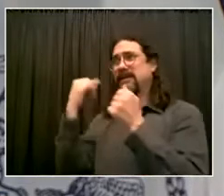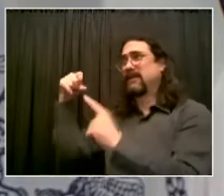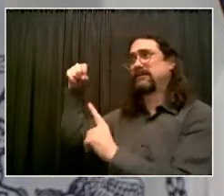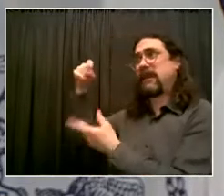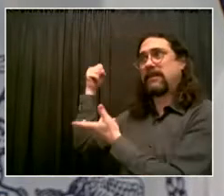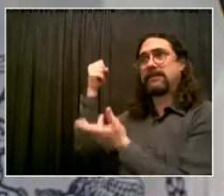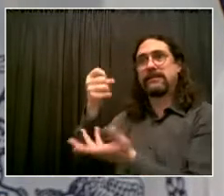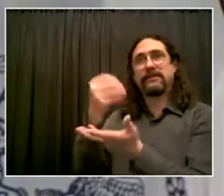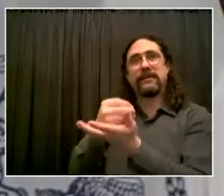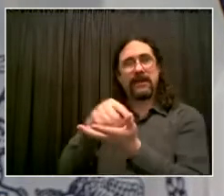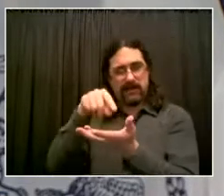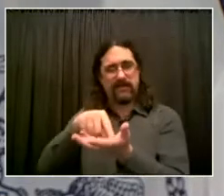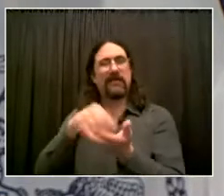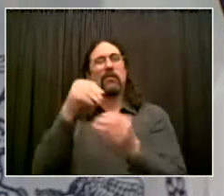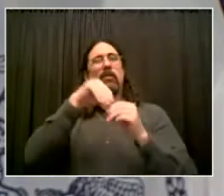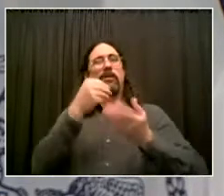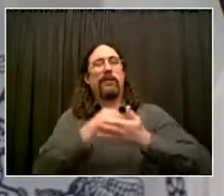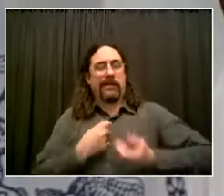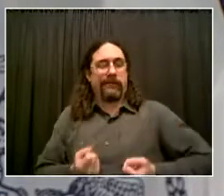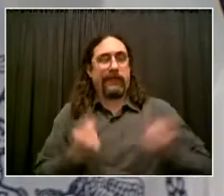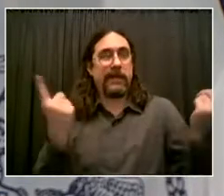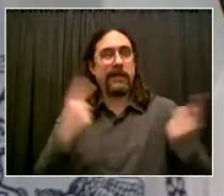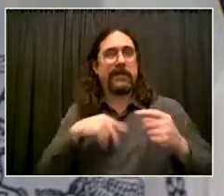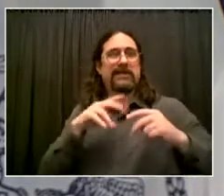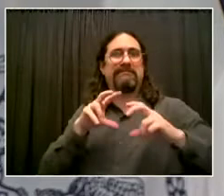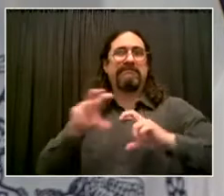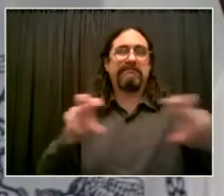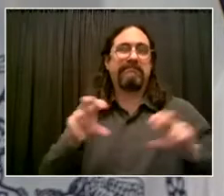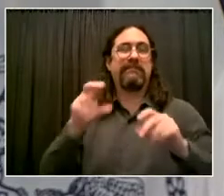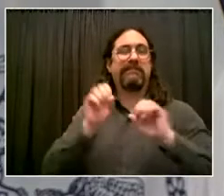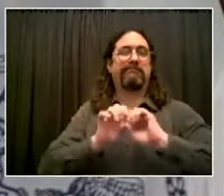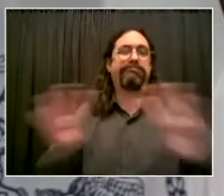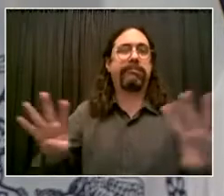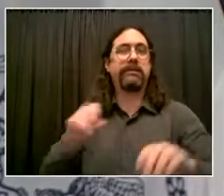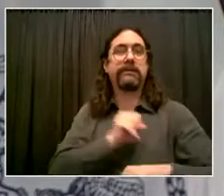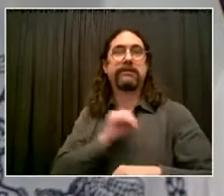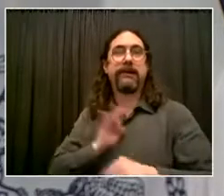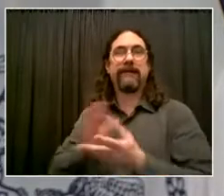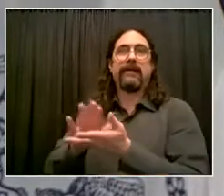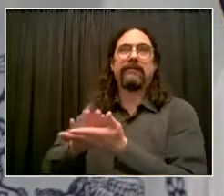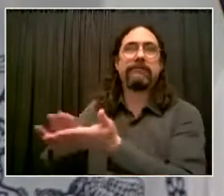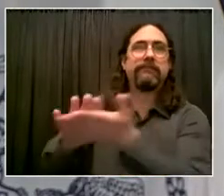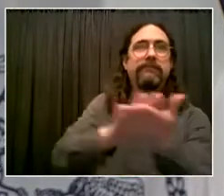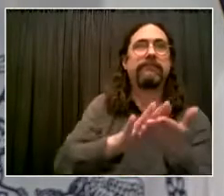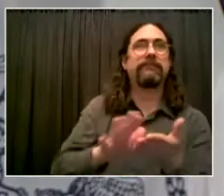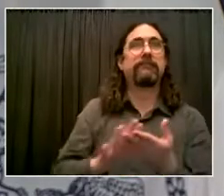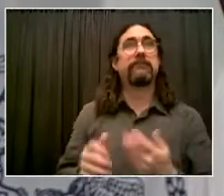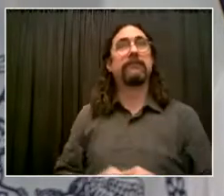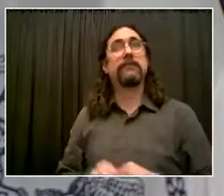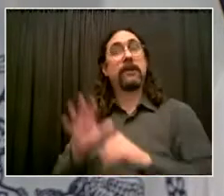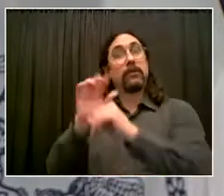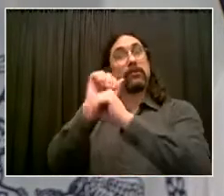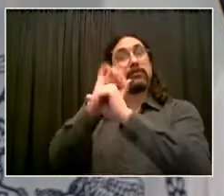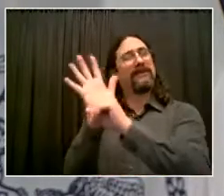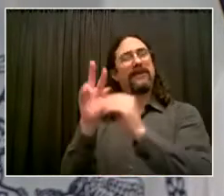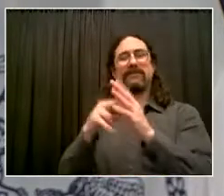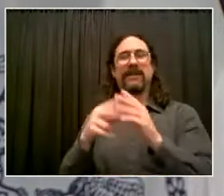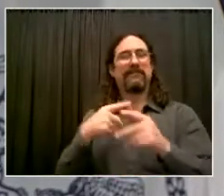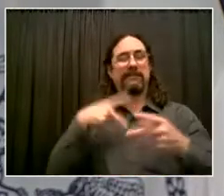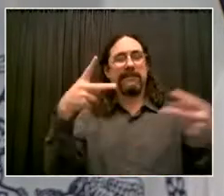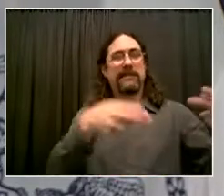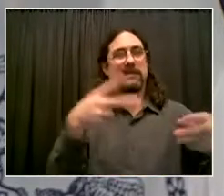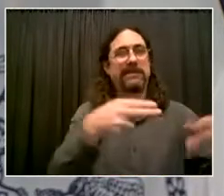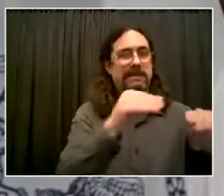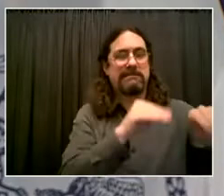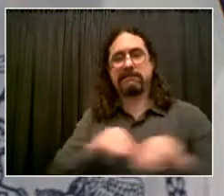pain and suffering. It also took away the resources we needed to address so much of the suffering. Now, sanitation department's going to come in strong with